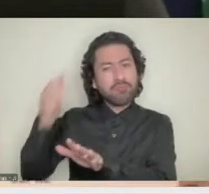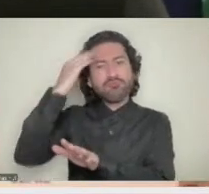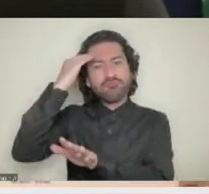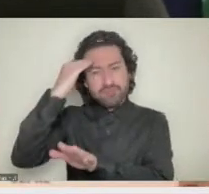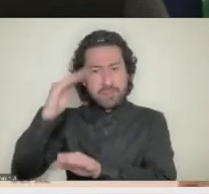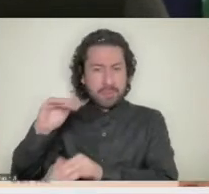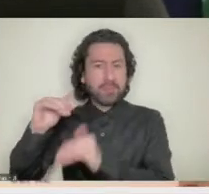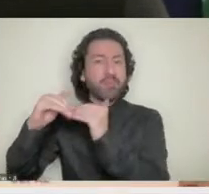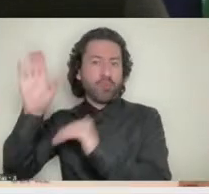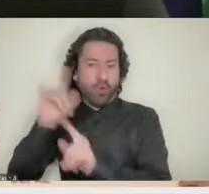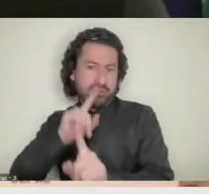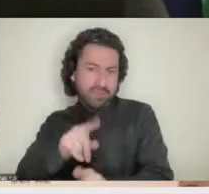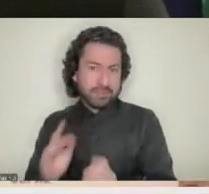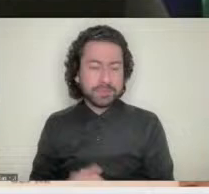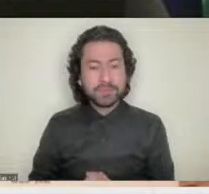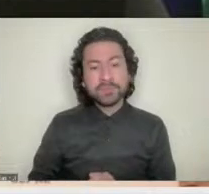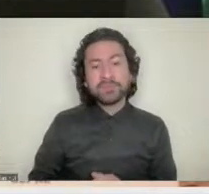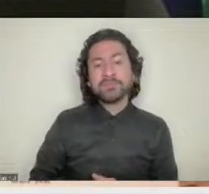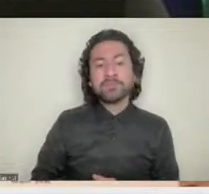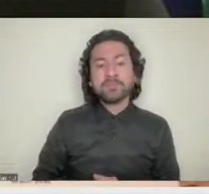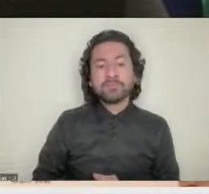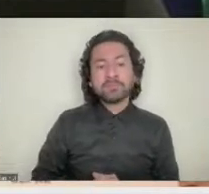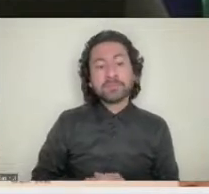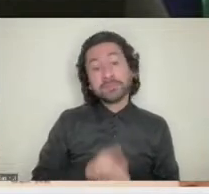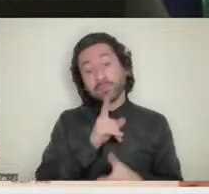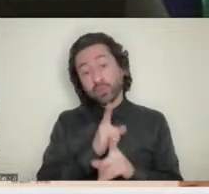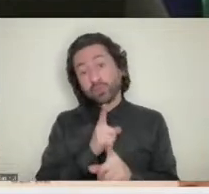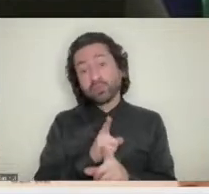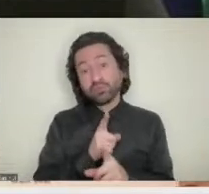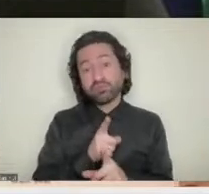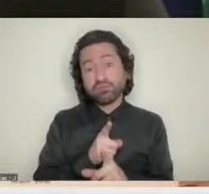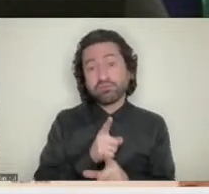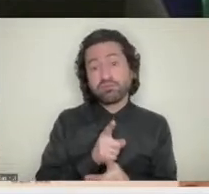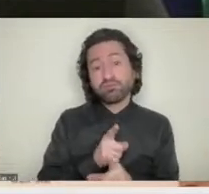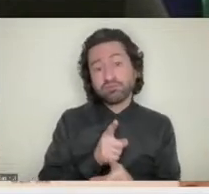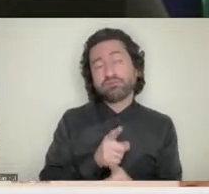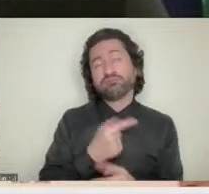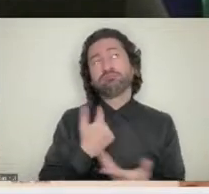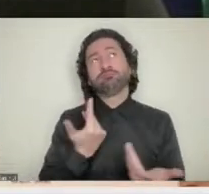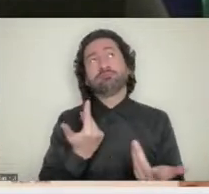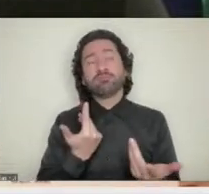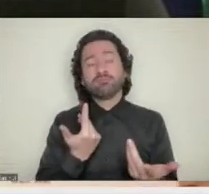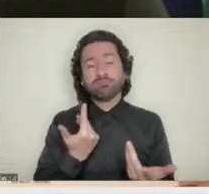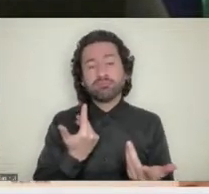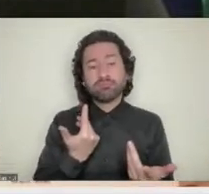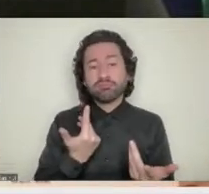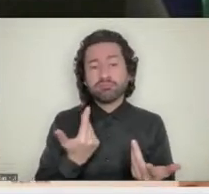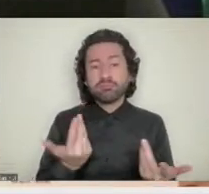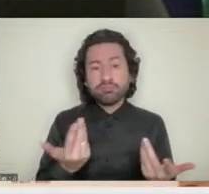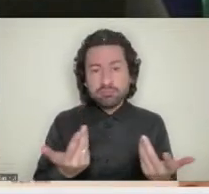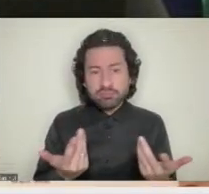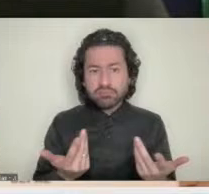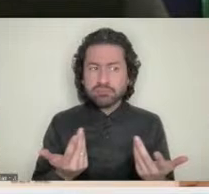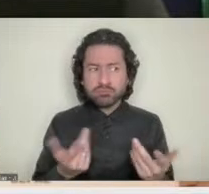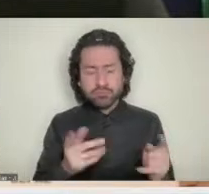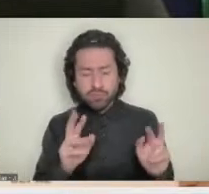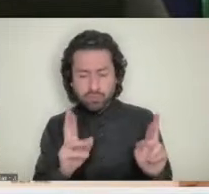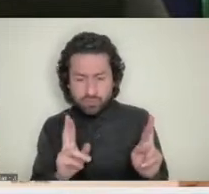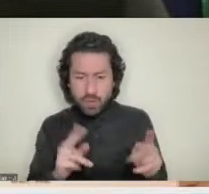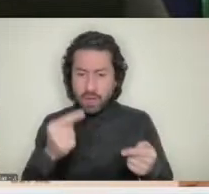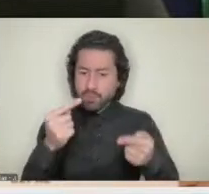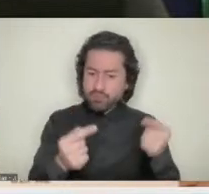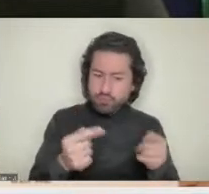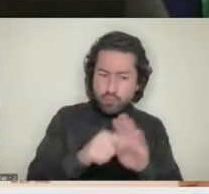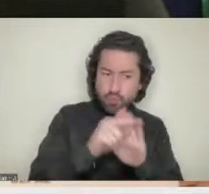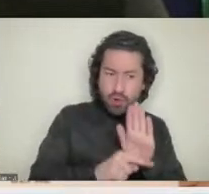have more concrete tools in this sense. But what we are saying in terms of conducting